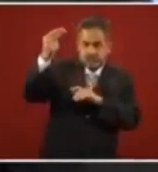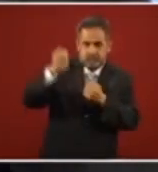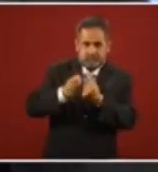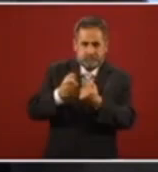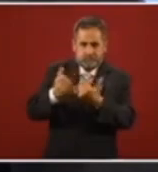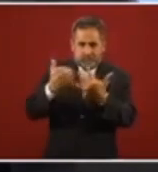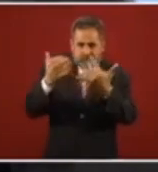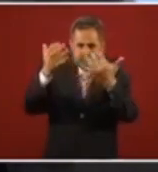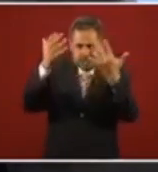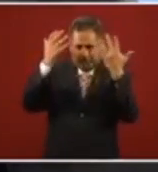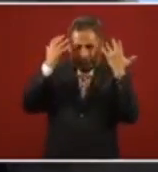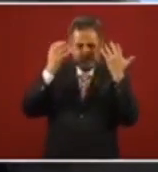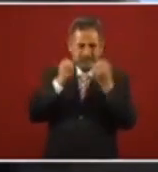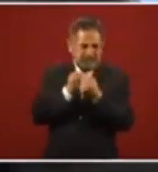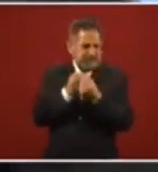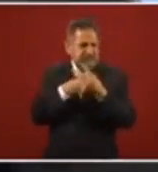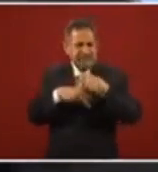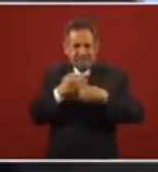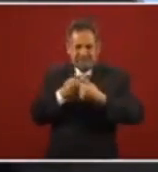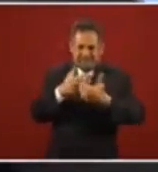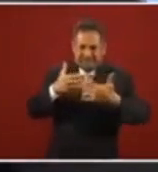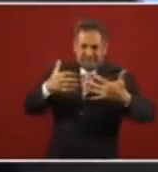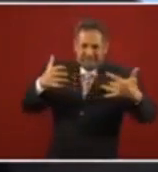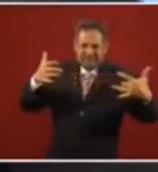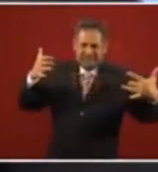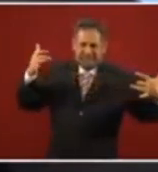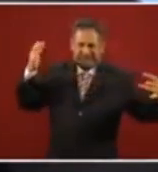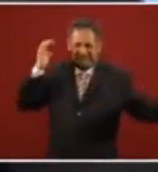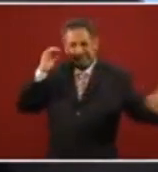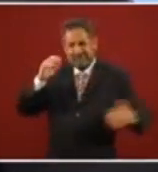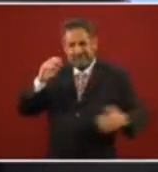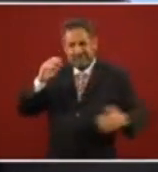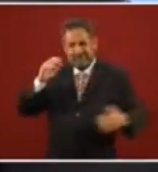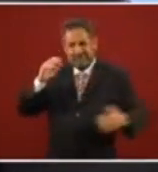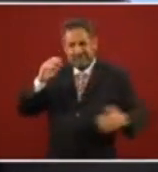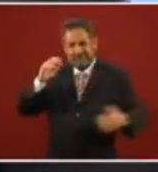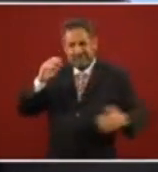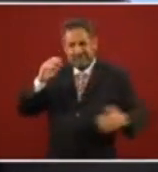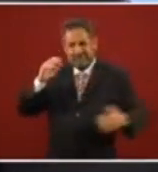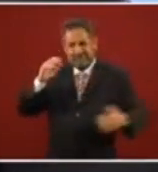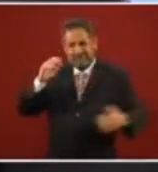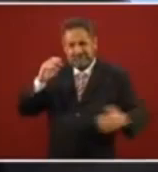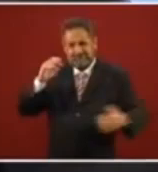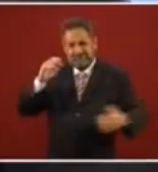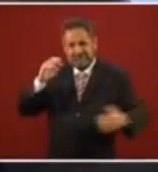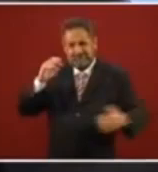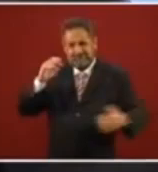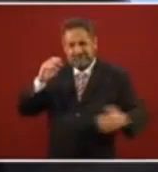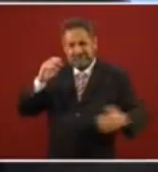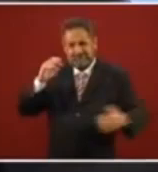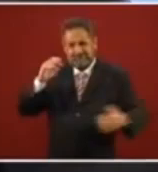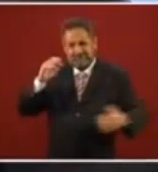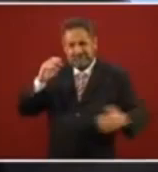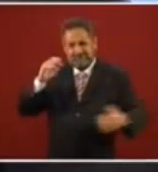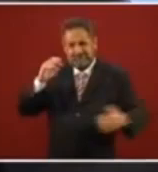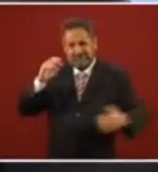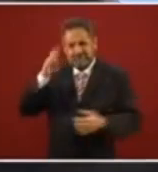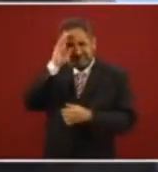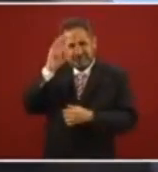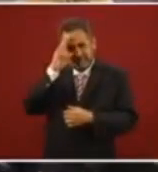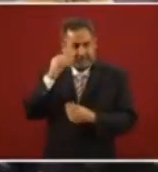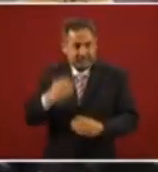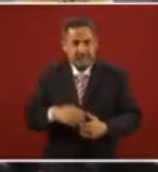...en gas... ...y se multiplica... ...cientos de veces... ...al salir... ...and... ...multiplies... ...hundreds... ...times... it comes